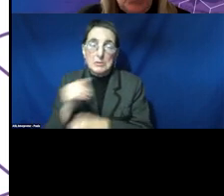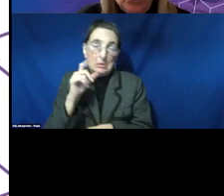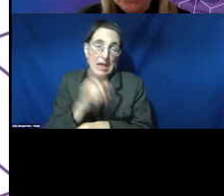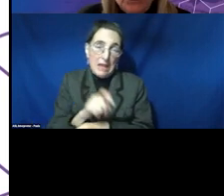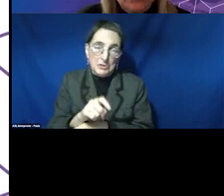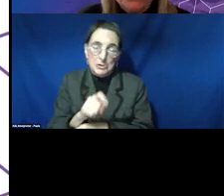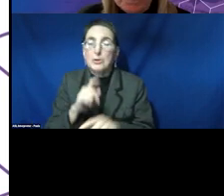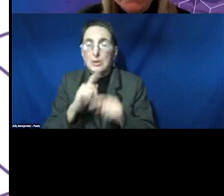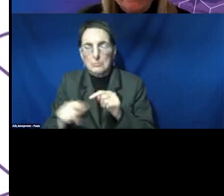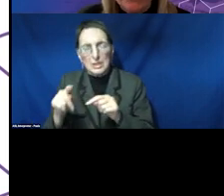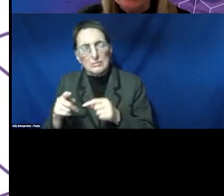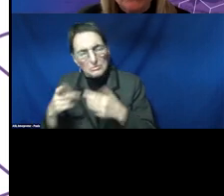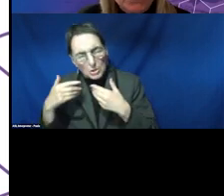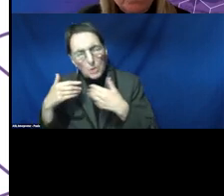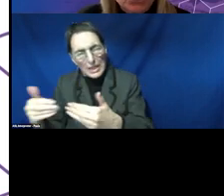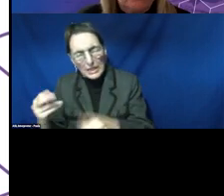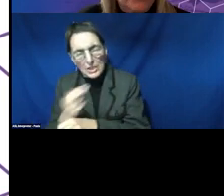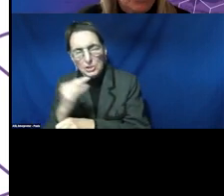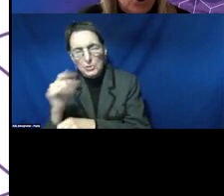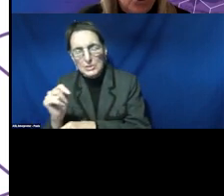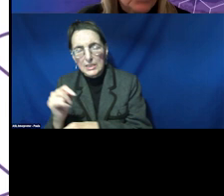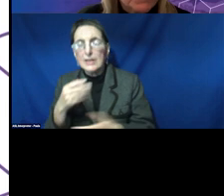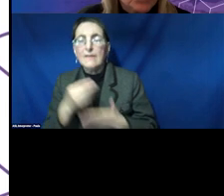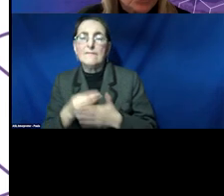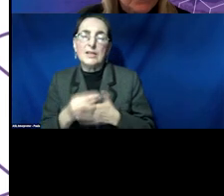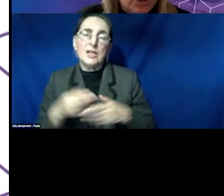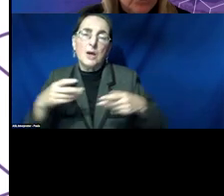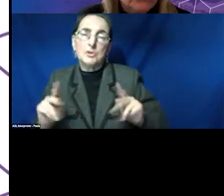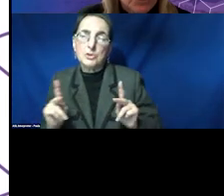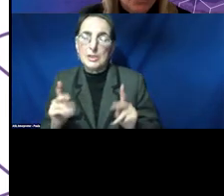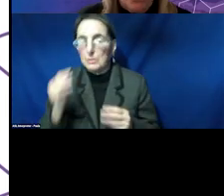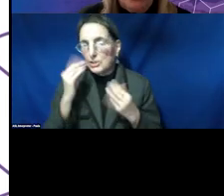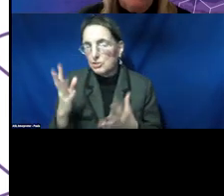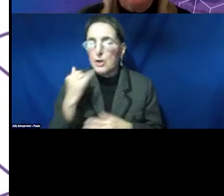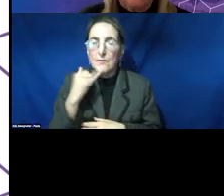opportunity will clearly specify whether submission via research.gov